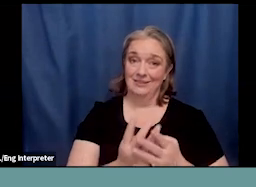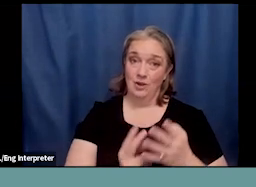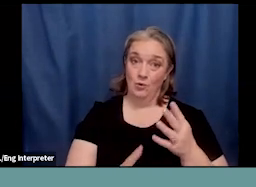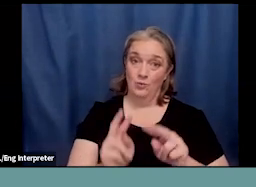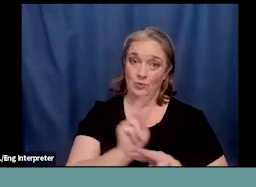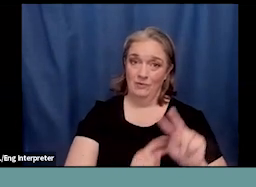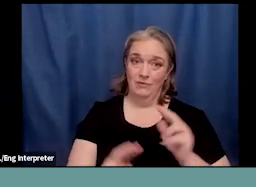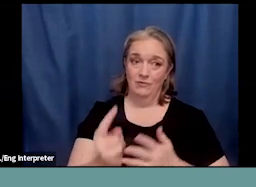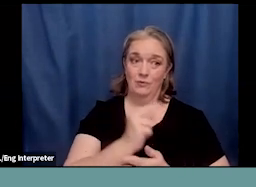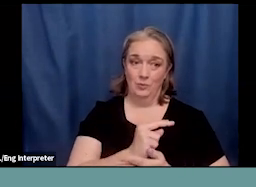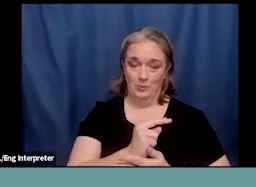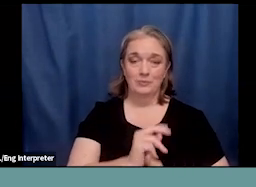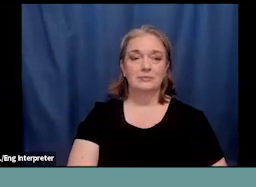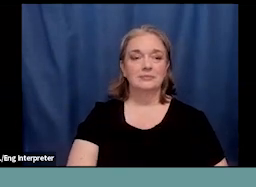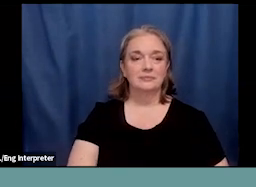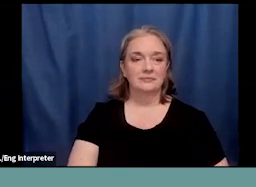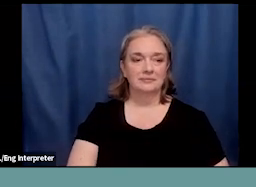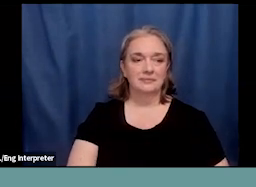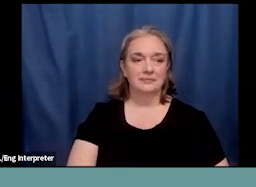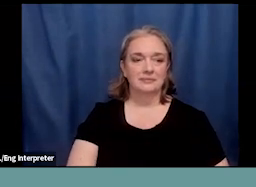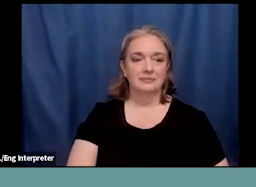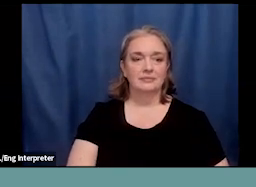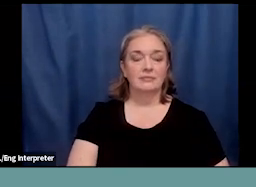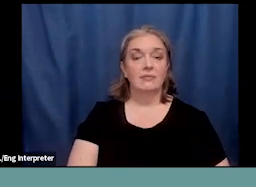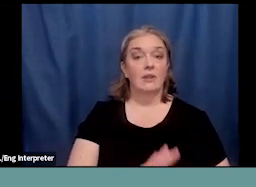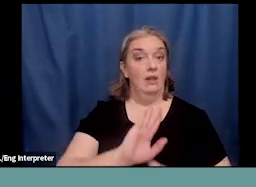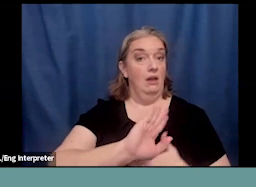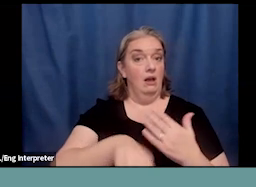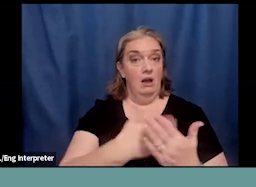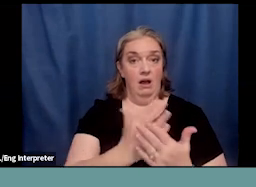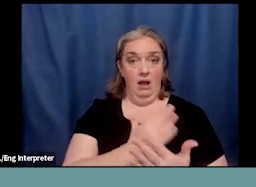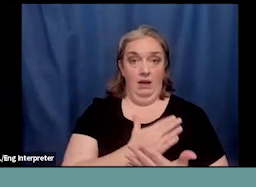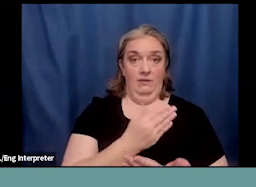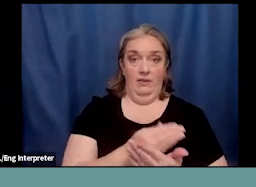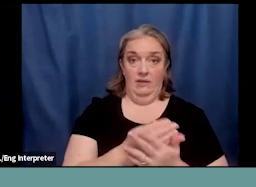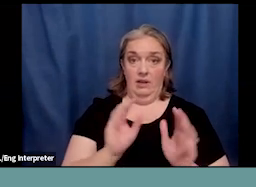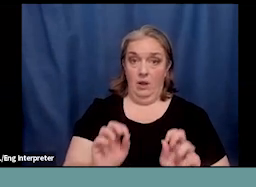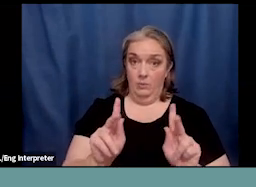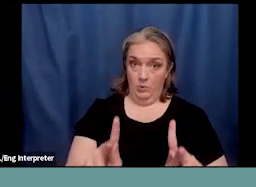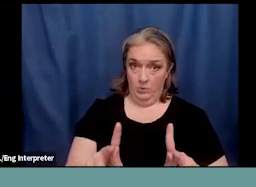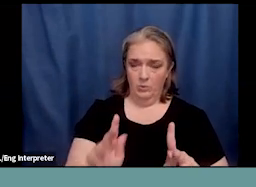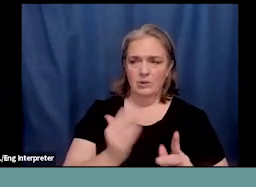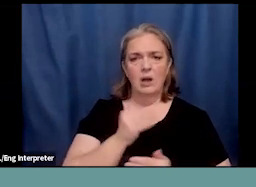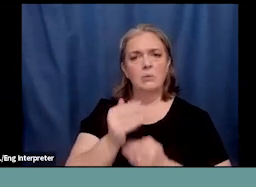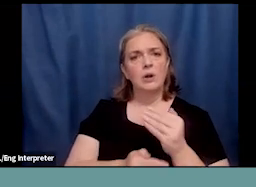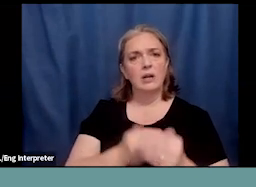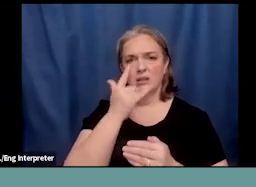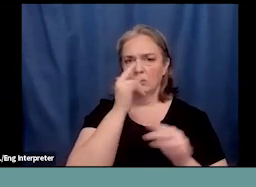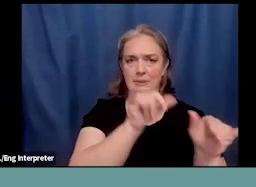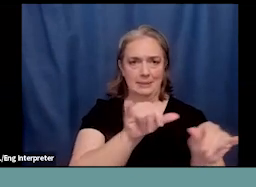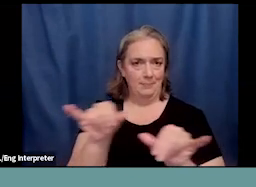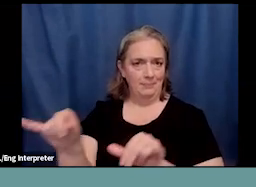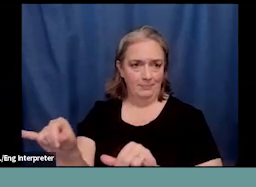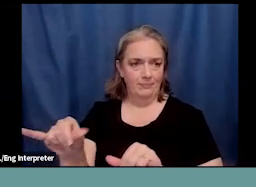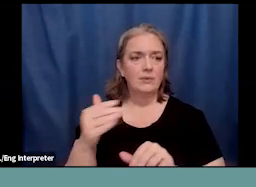the way that the Department of Arts and History manages review across all of our funding opportunities is that we have a